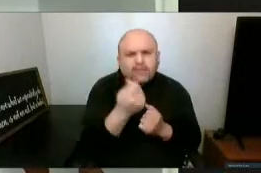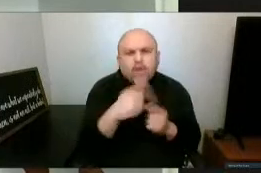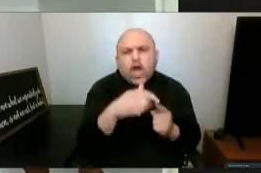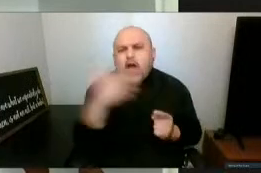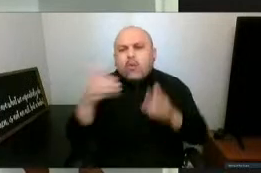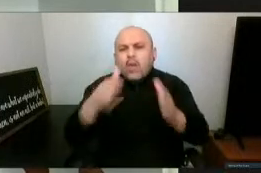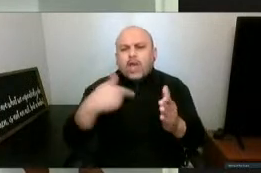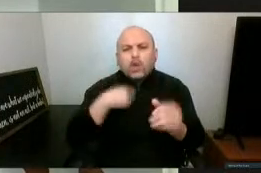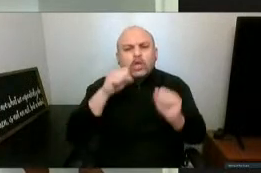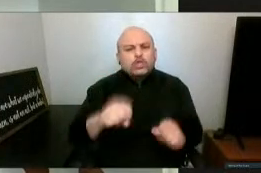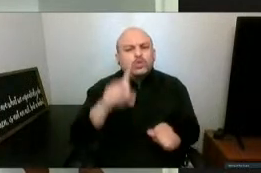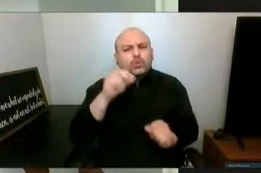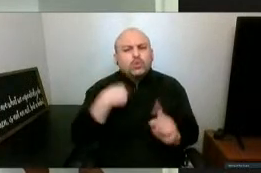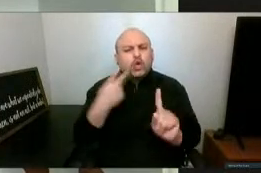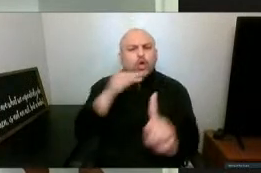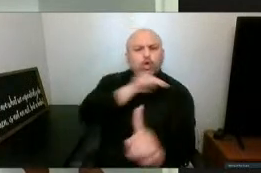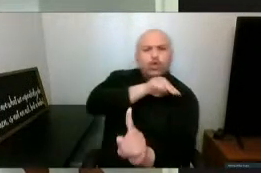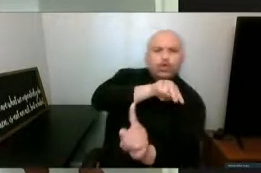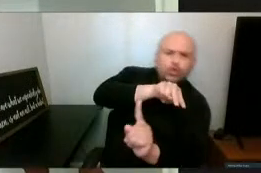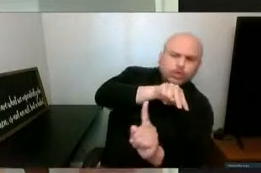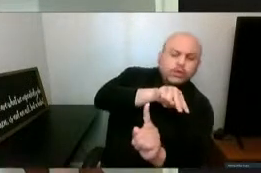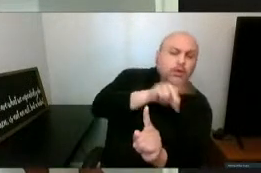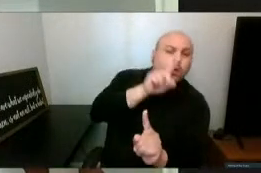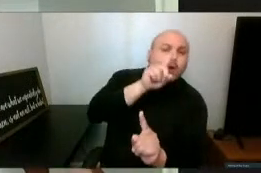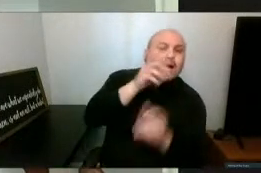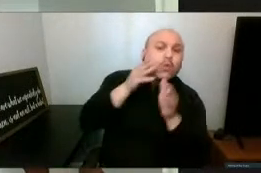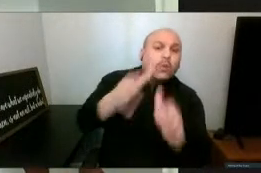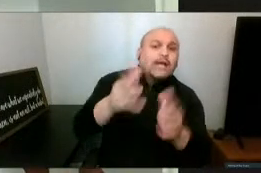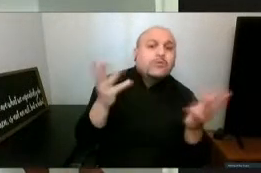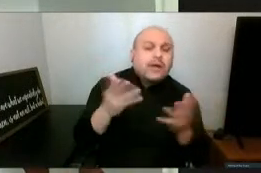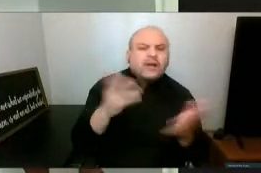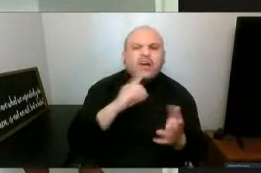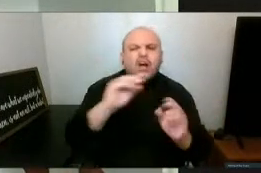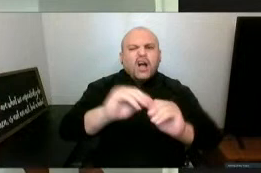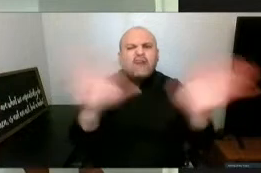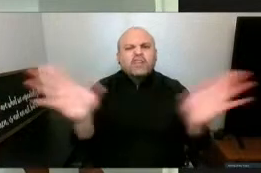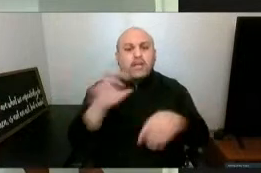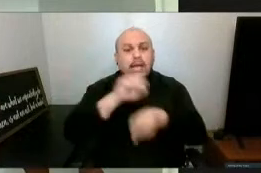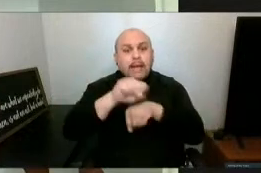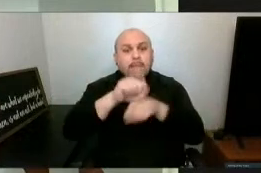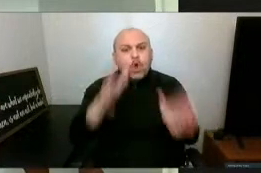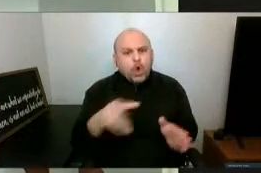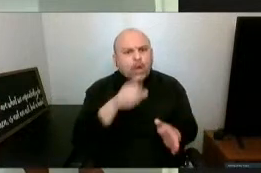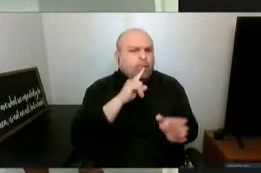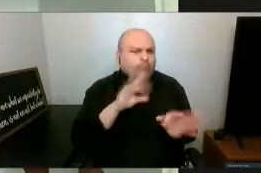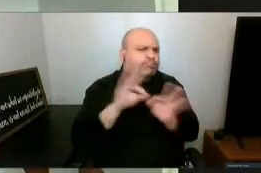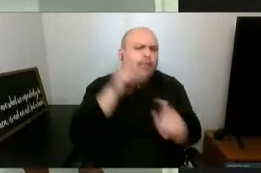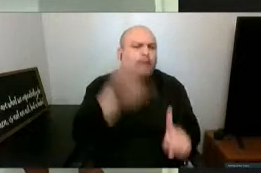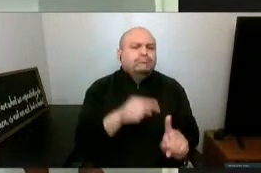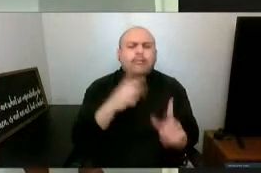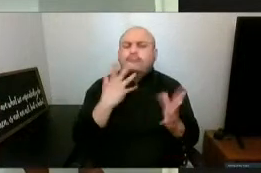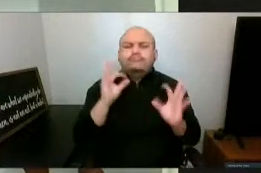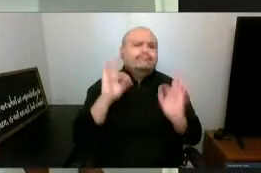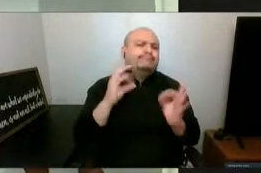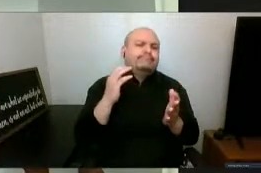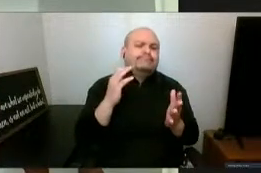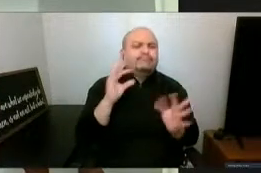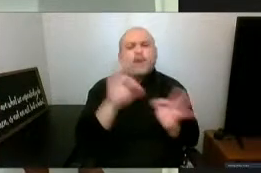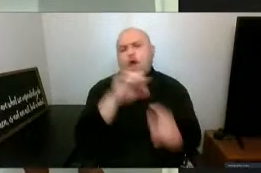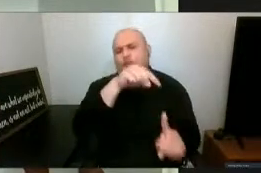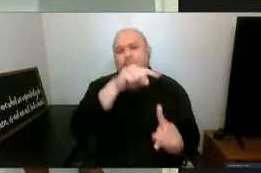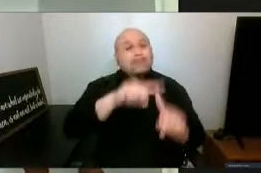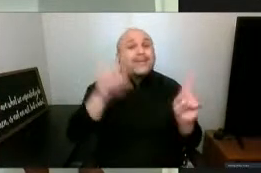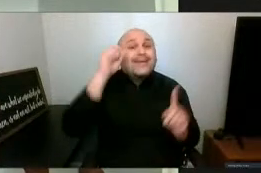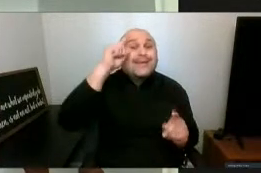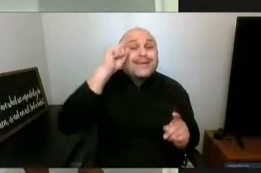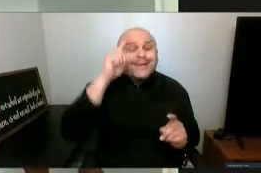this. So one is obviously employment is ideal, but from a service standpoint,